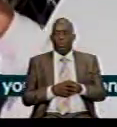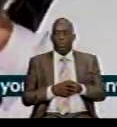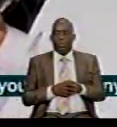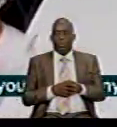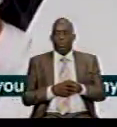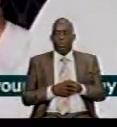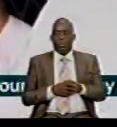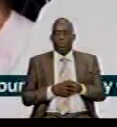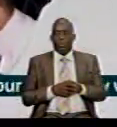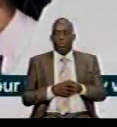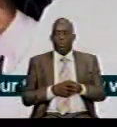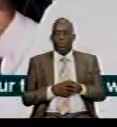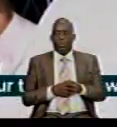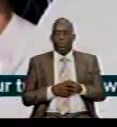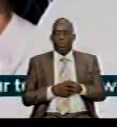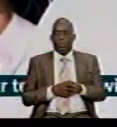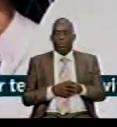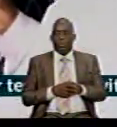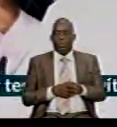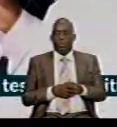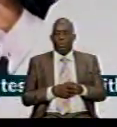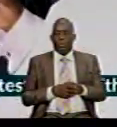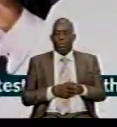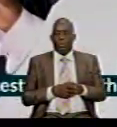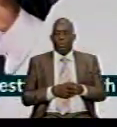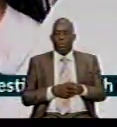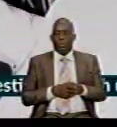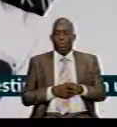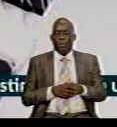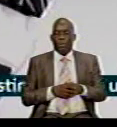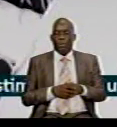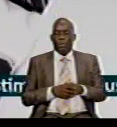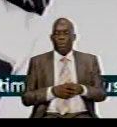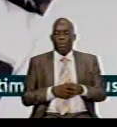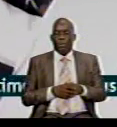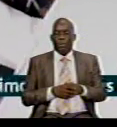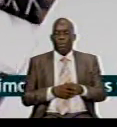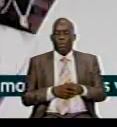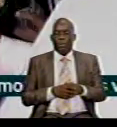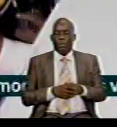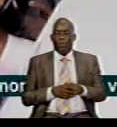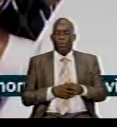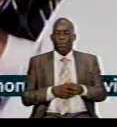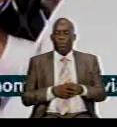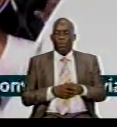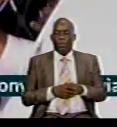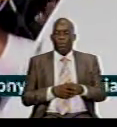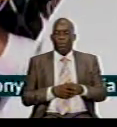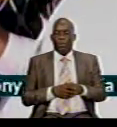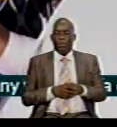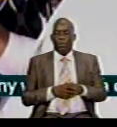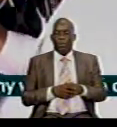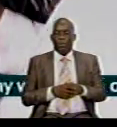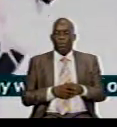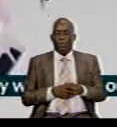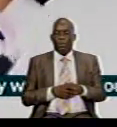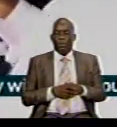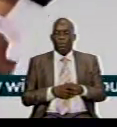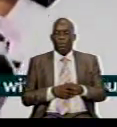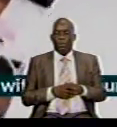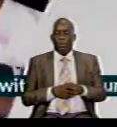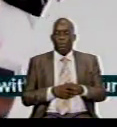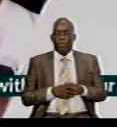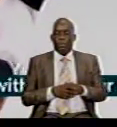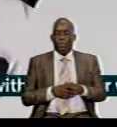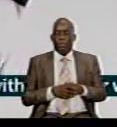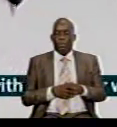chaise. Il est venu avec toute sa famille. Il dit que maintenant, Dieu l'a libéré ce soir. Il est libre et il est vraiment libre.